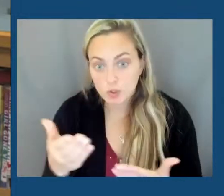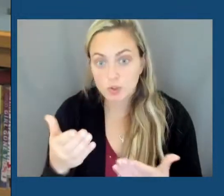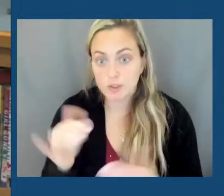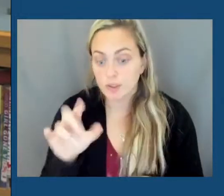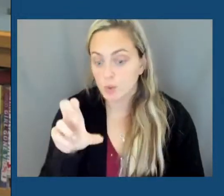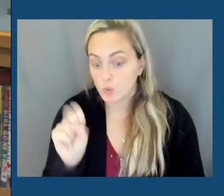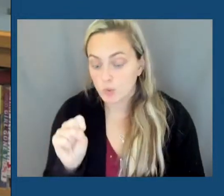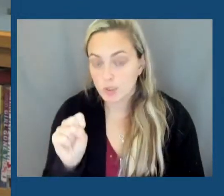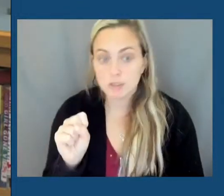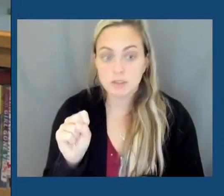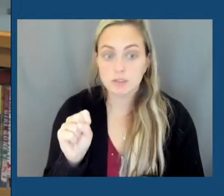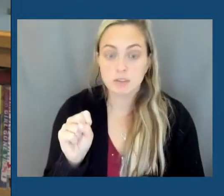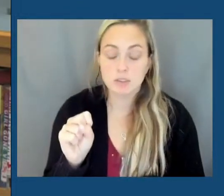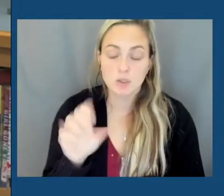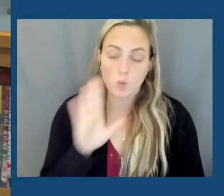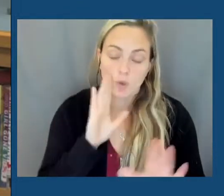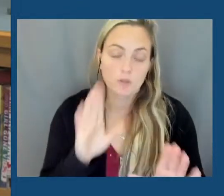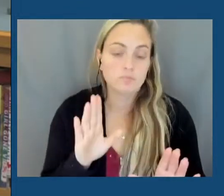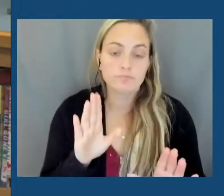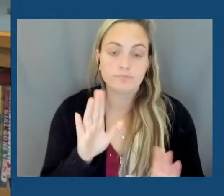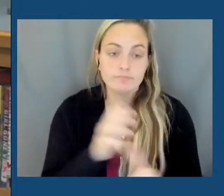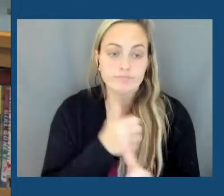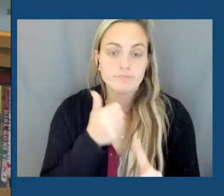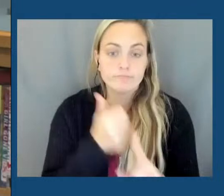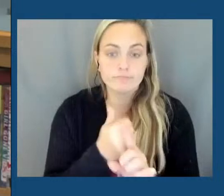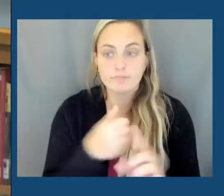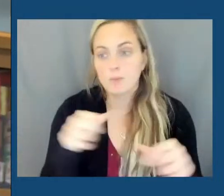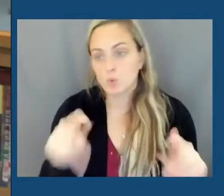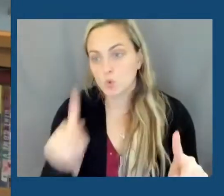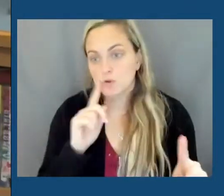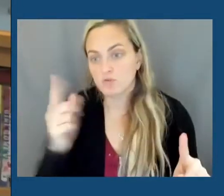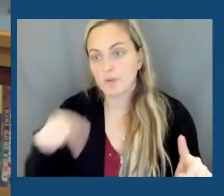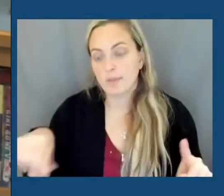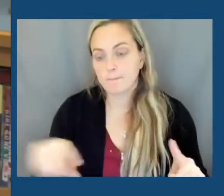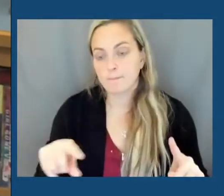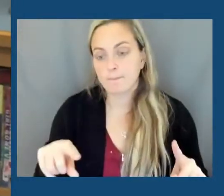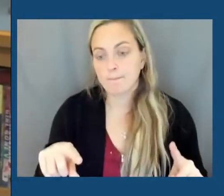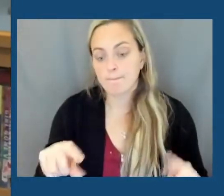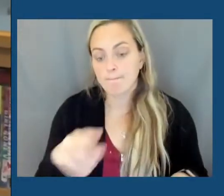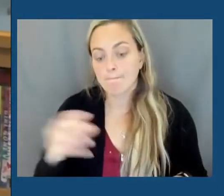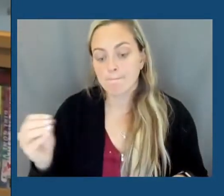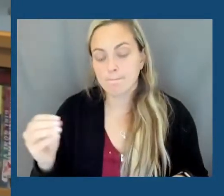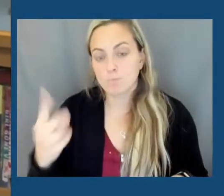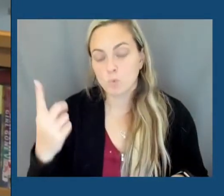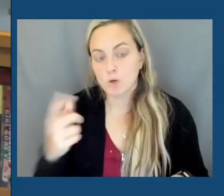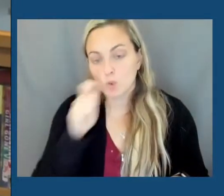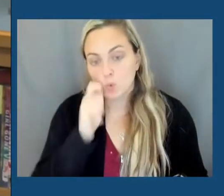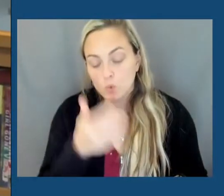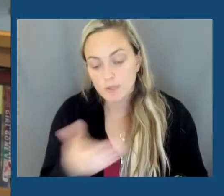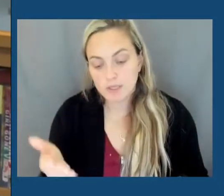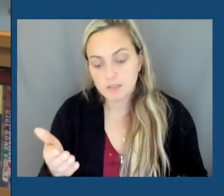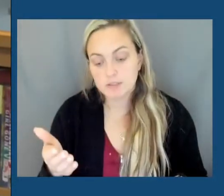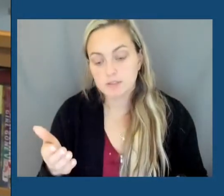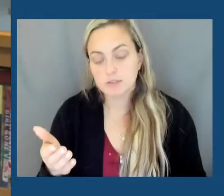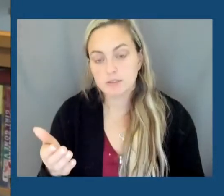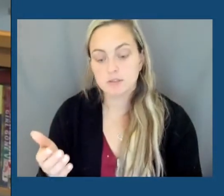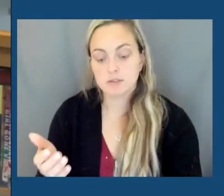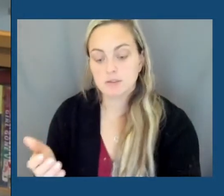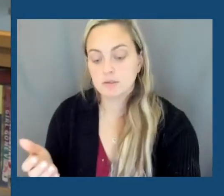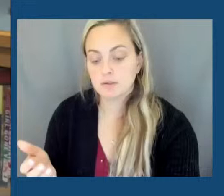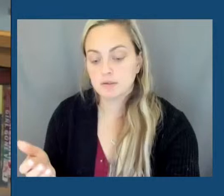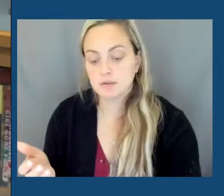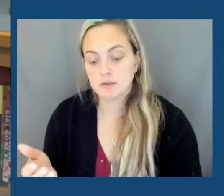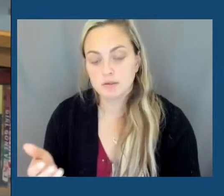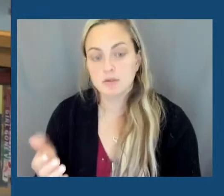think it's just going to make really, really great opportunities for them. And one of the cool things is like when Robert